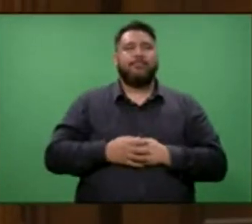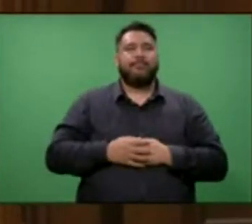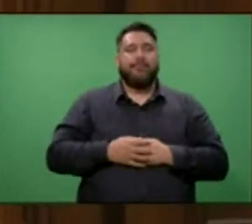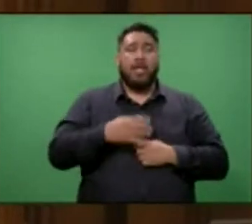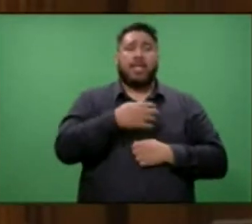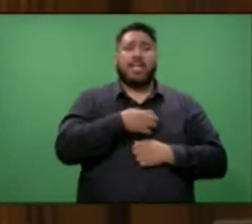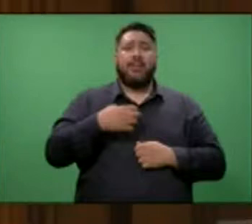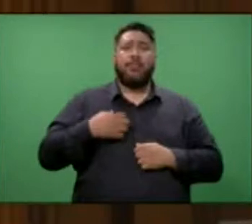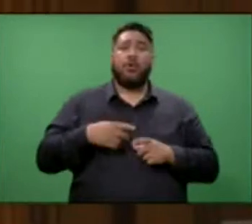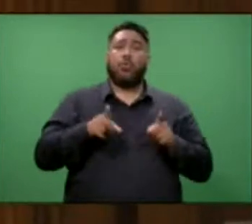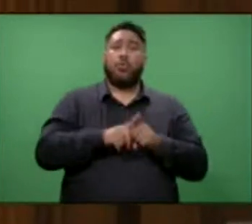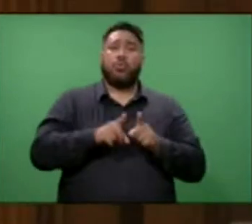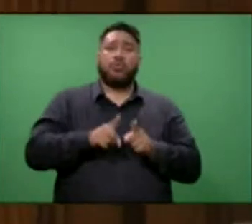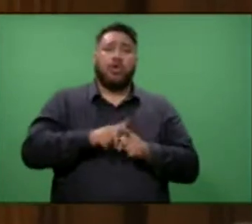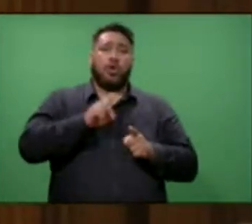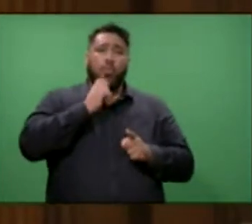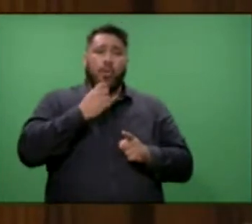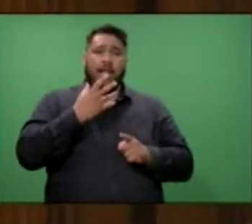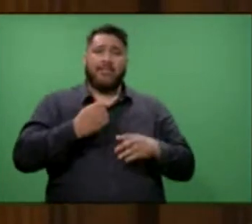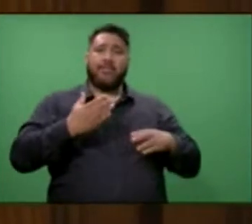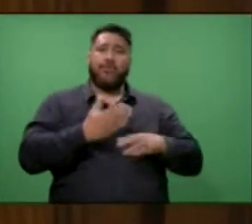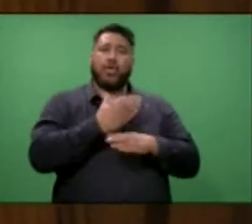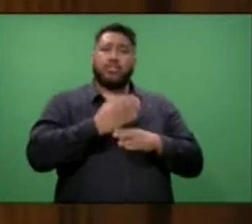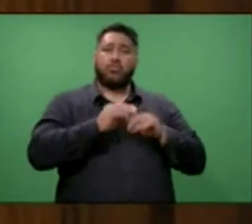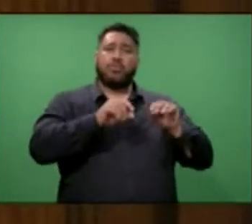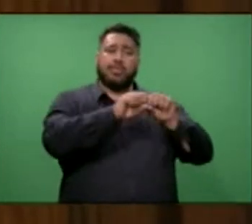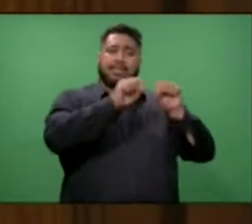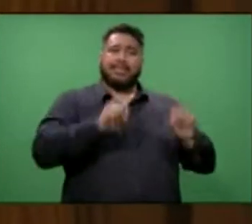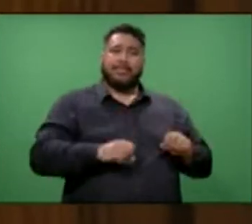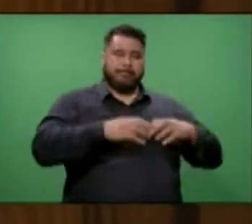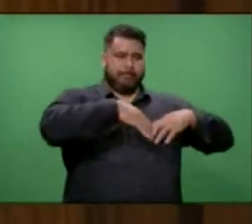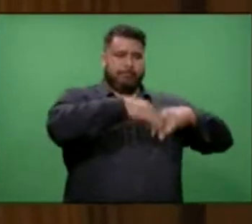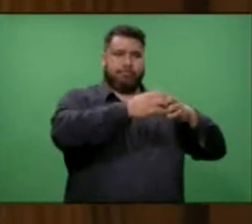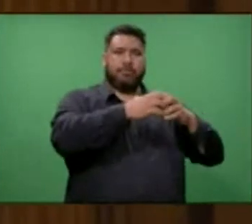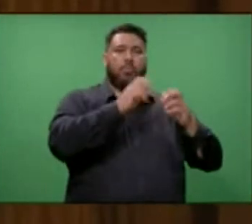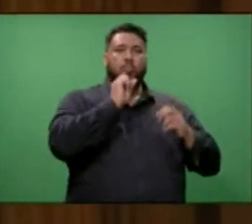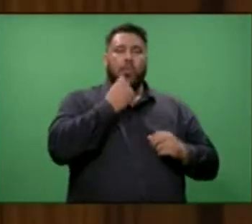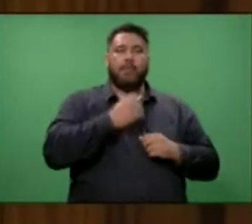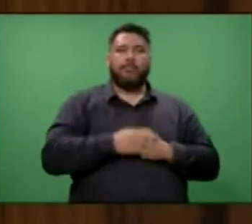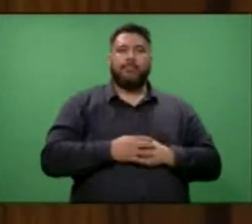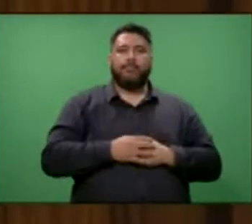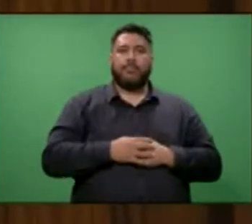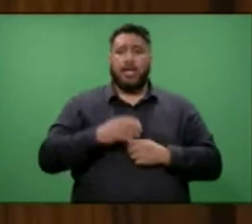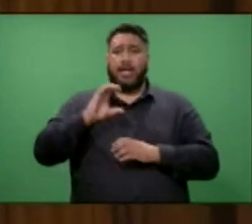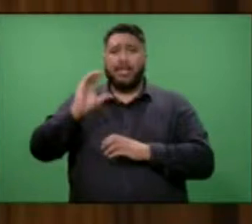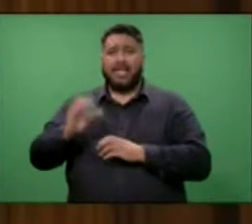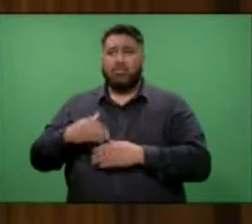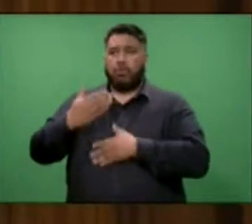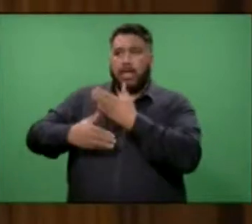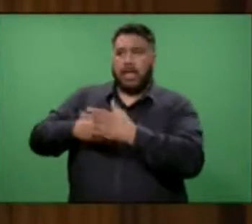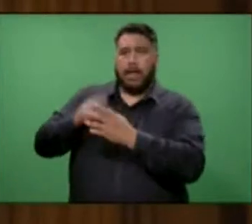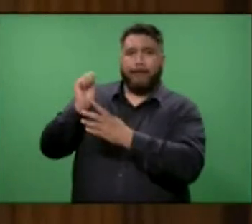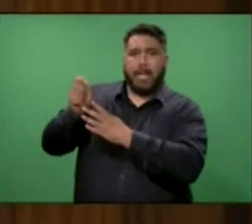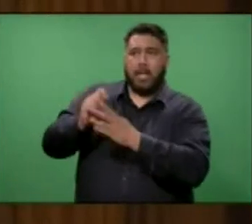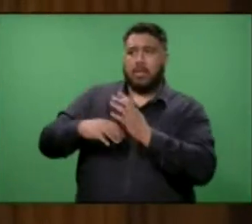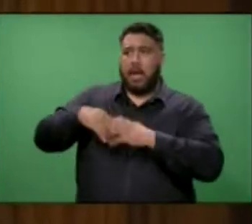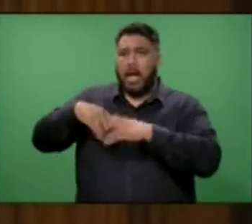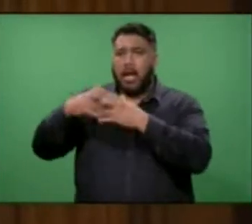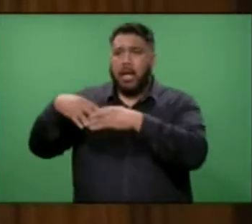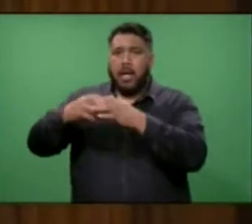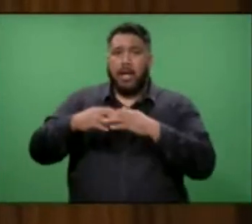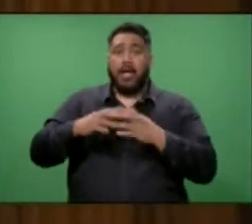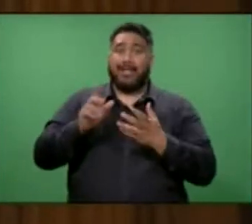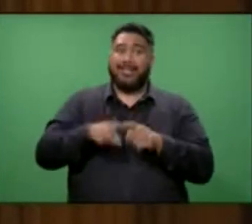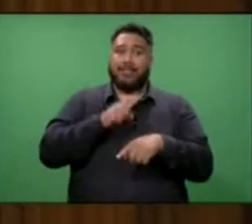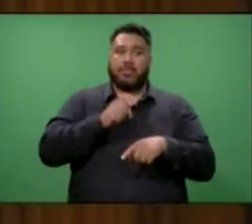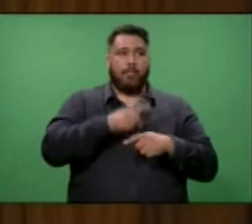reform of the vocational education system. As the country rebuilds and more people are looking to retrain,